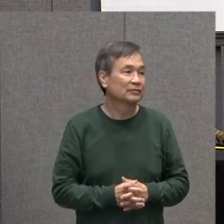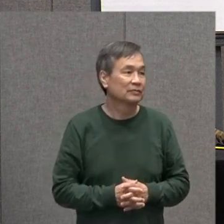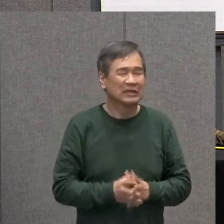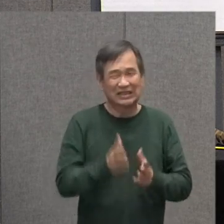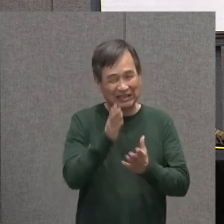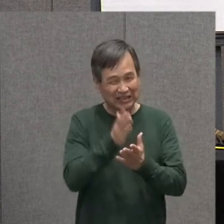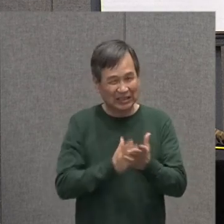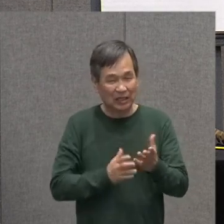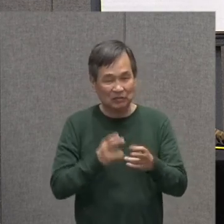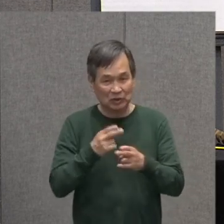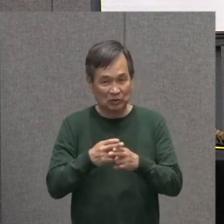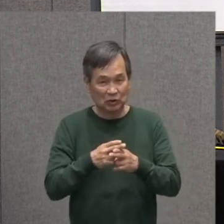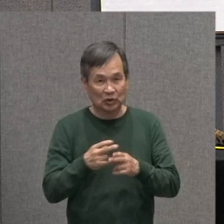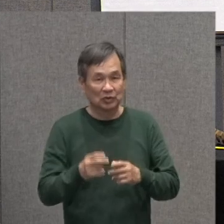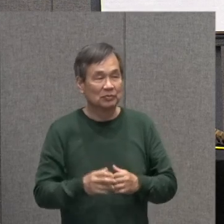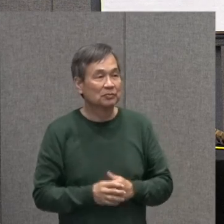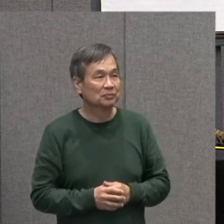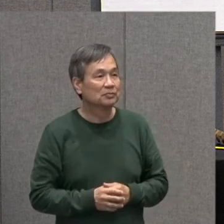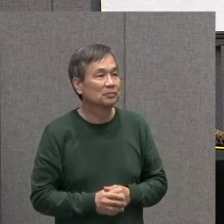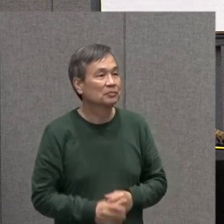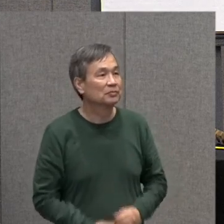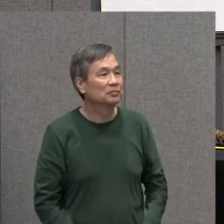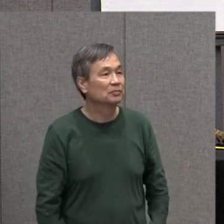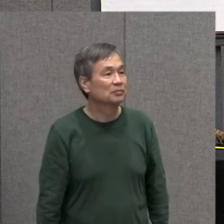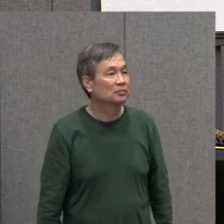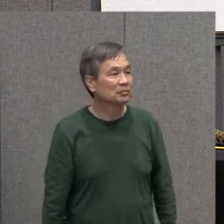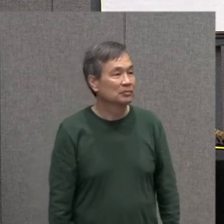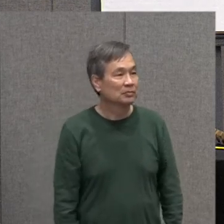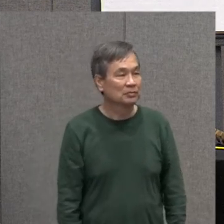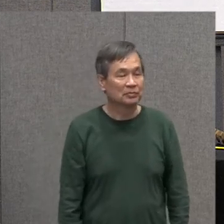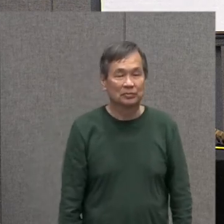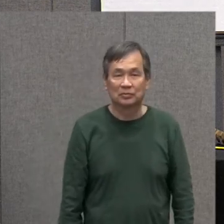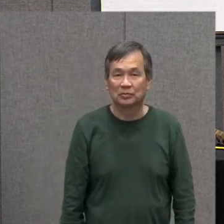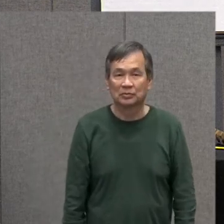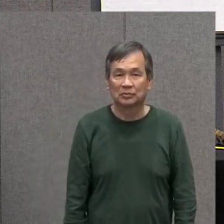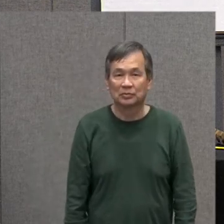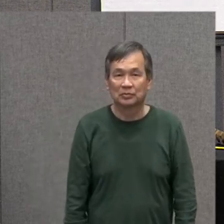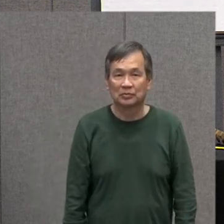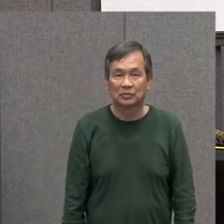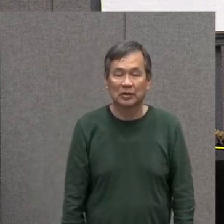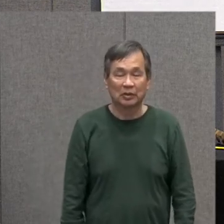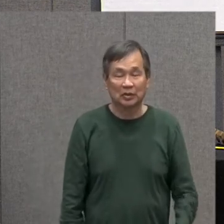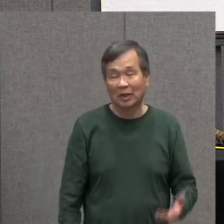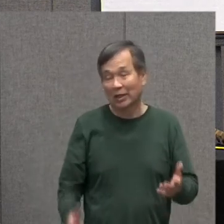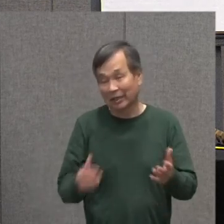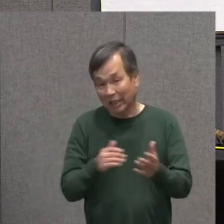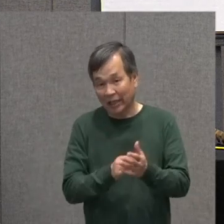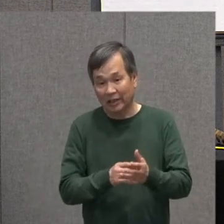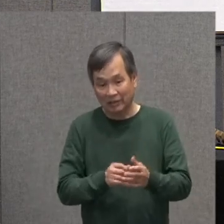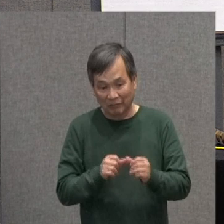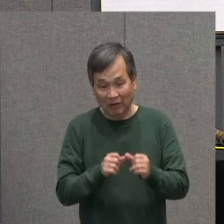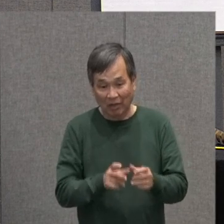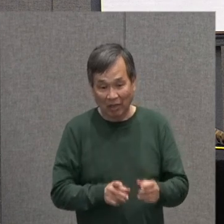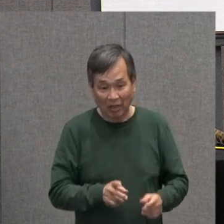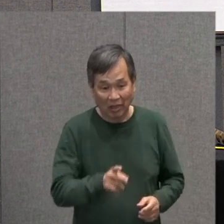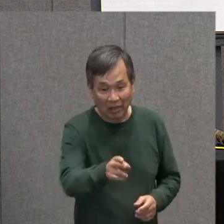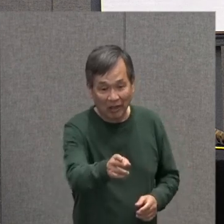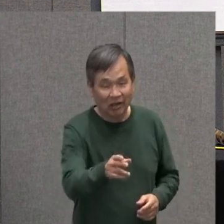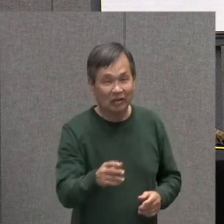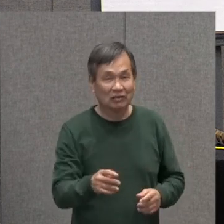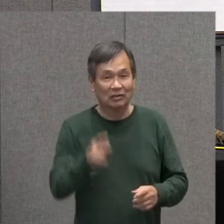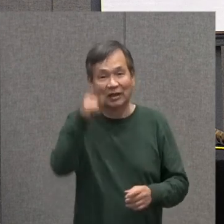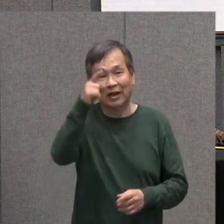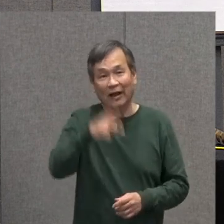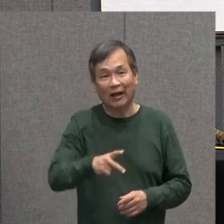little bit. You kind of want them the same. Same length? And you don't want to go all the way through. Because what will happen if I go all the way through? You'll just cut that whole thing in half. Cut it in half